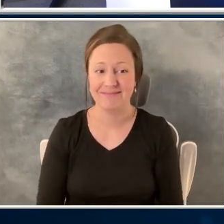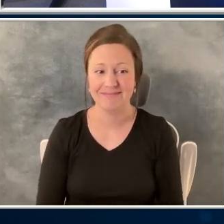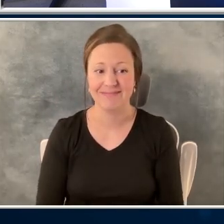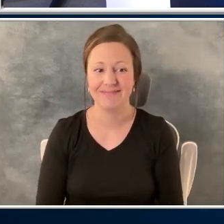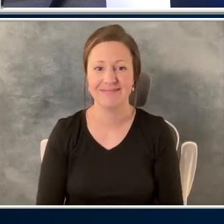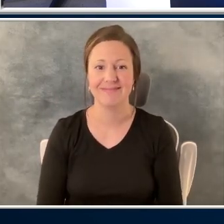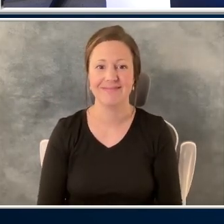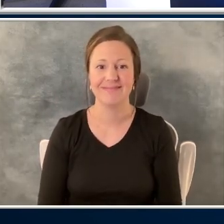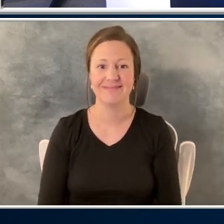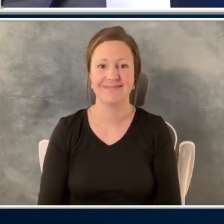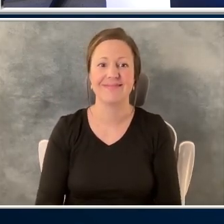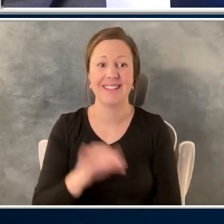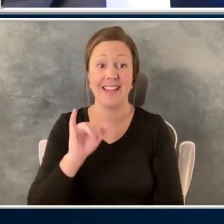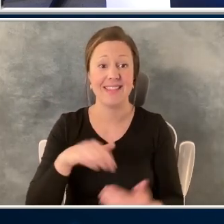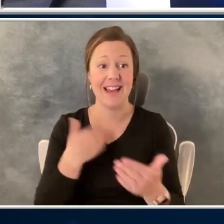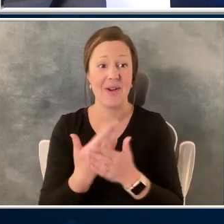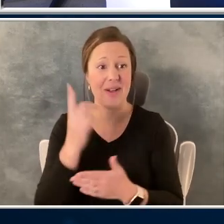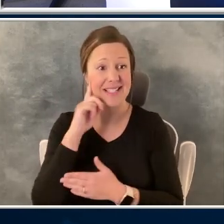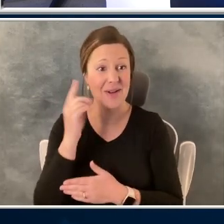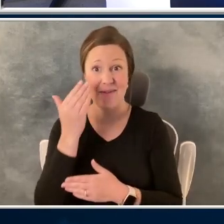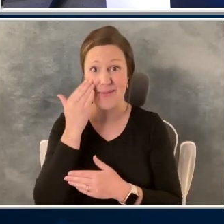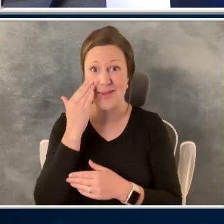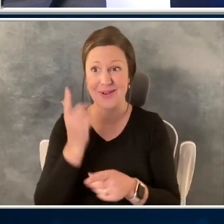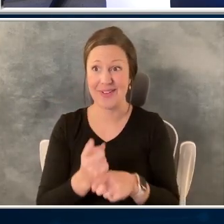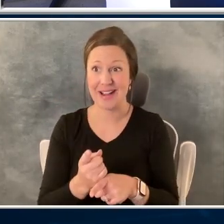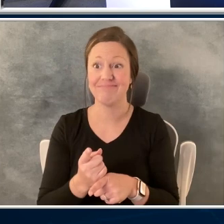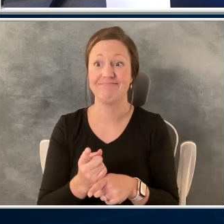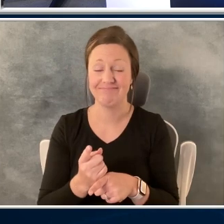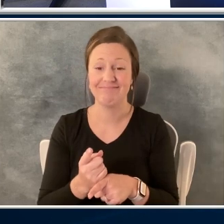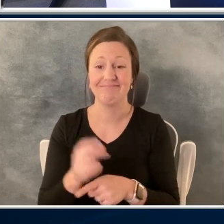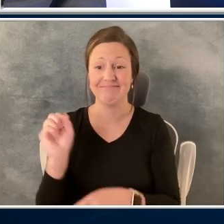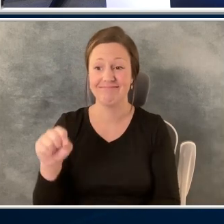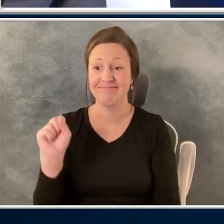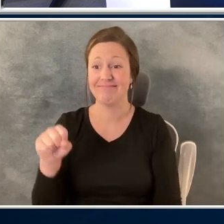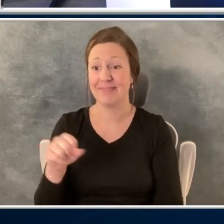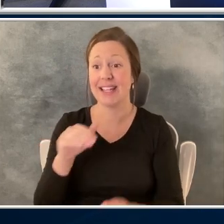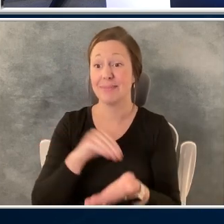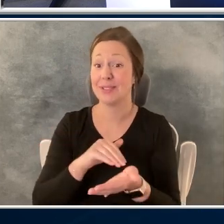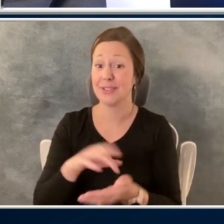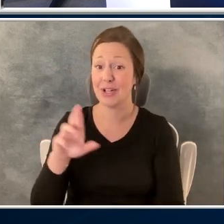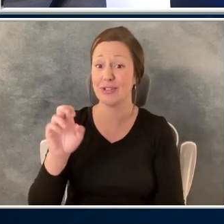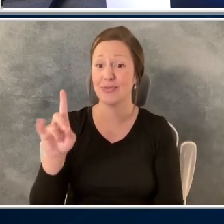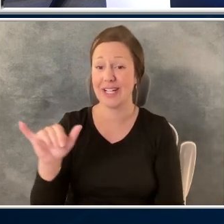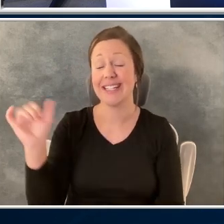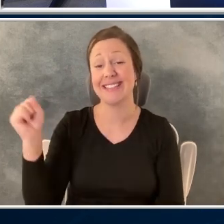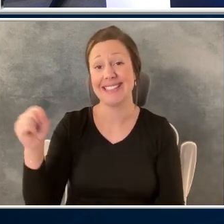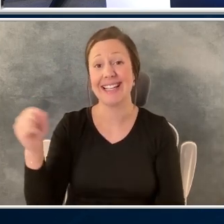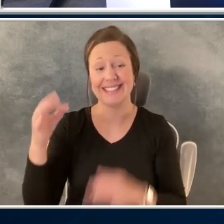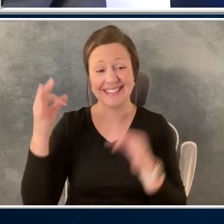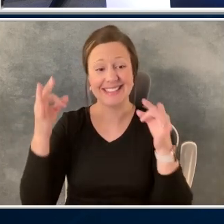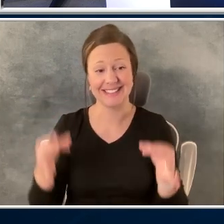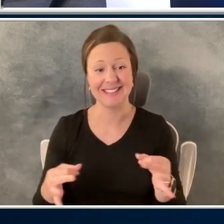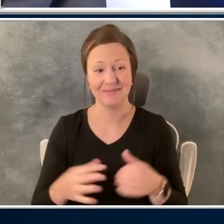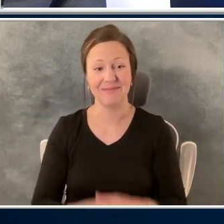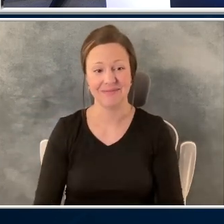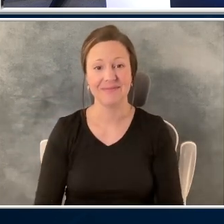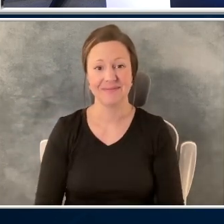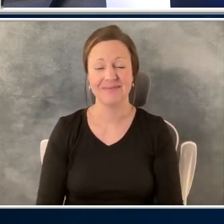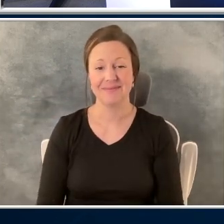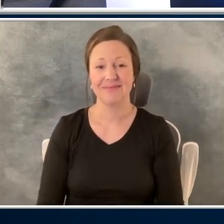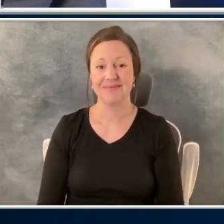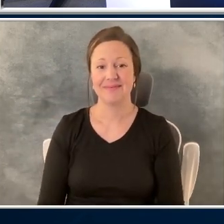very familiar, right? Yeah. Dr. Reddy? Yes, absolutely. Yeah, that, and I'm sure many